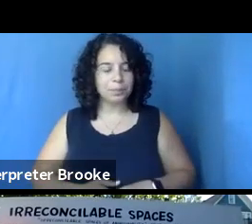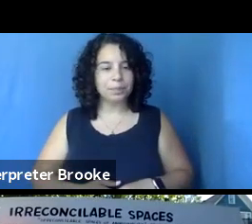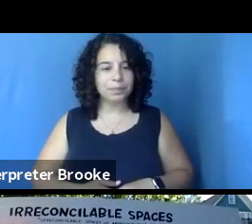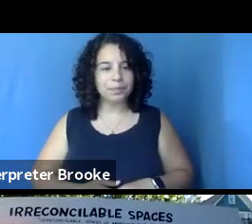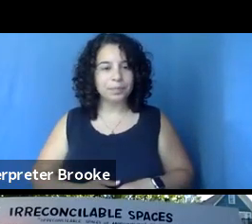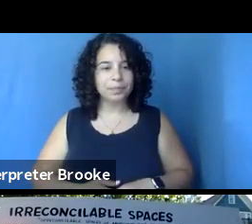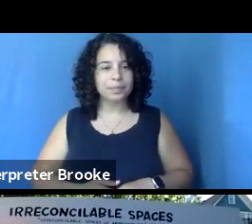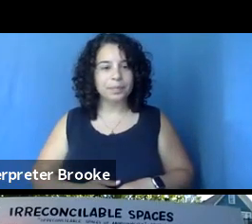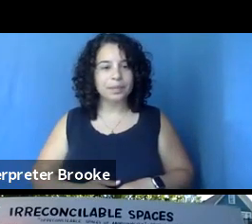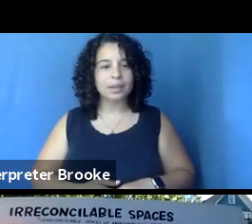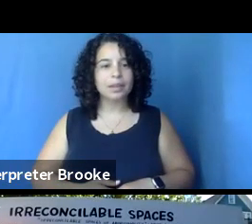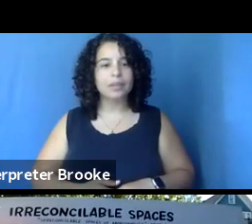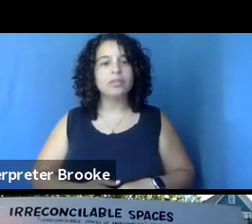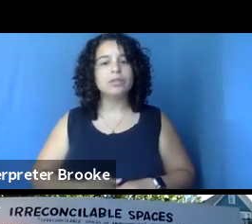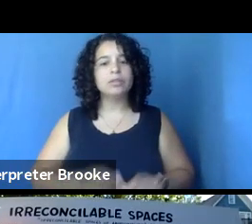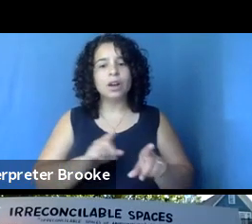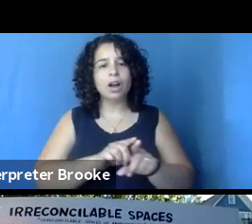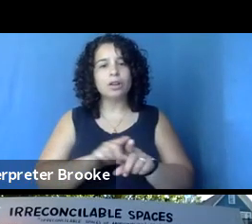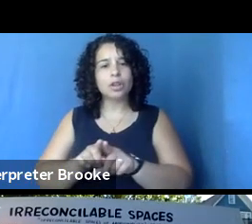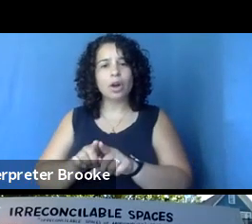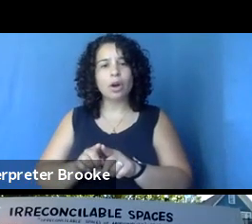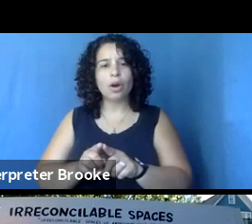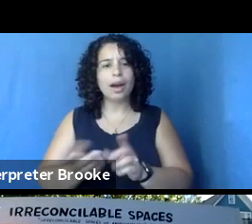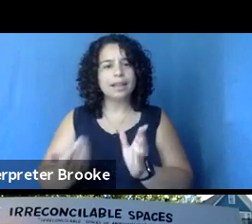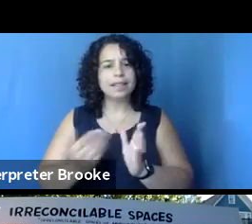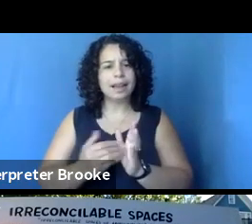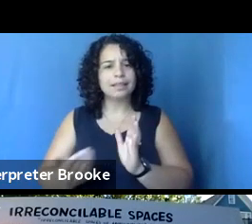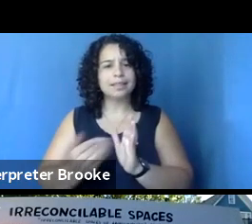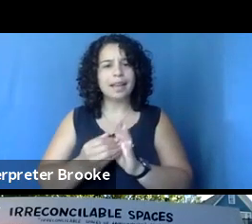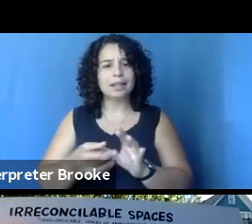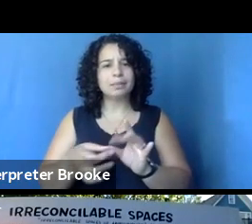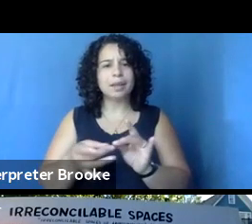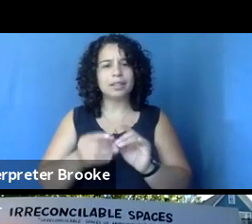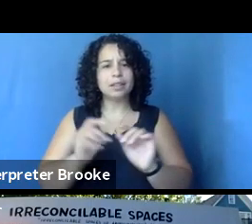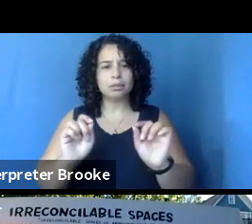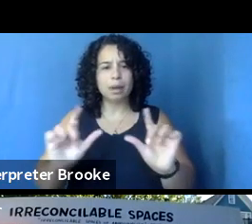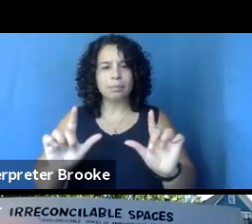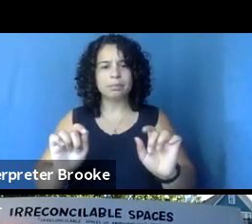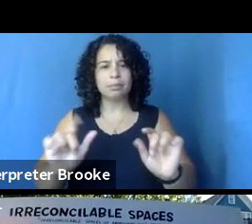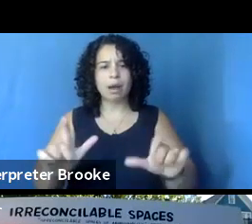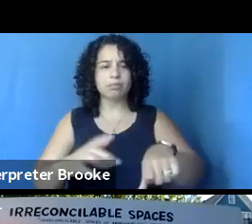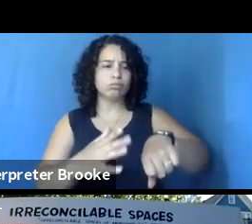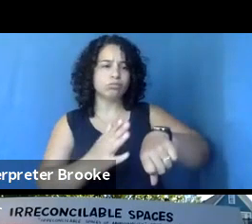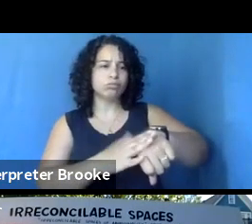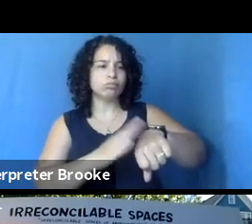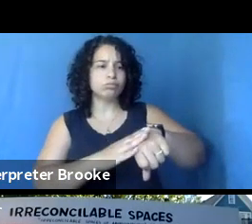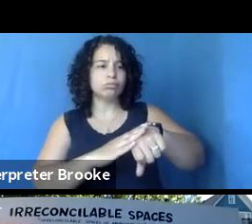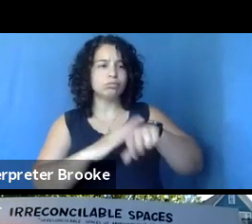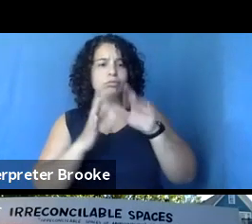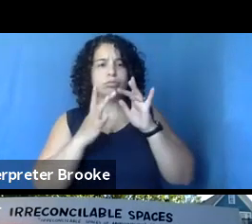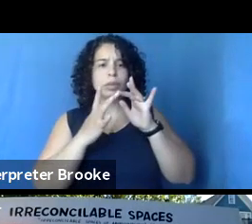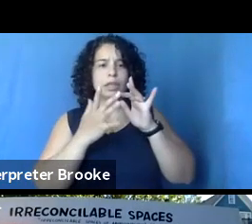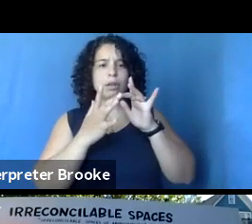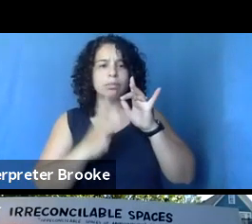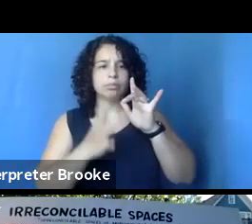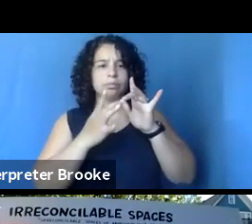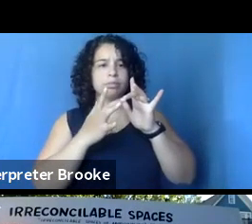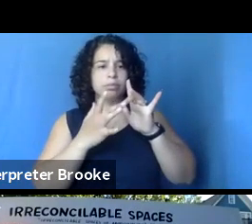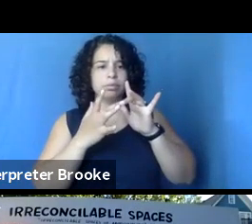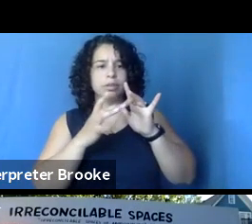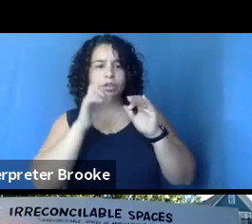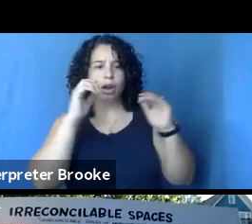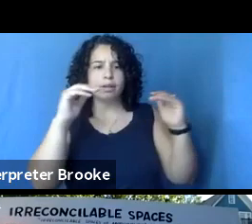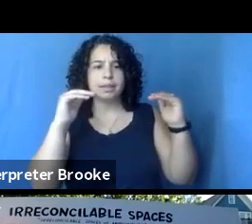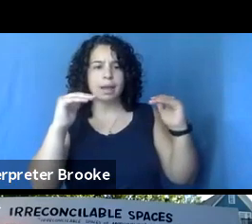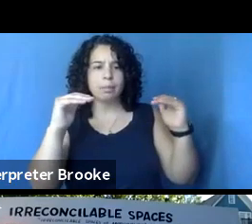I also keep getting a notice that my internet connection is unstable. So just gonna work with that, whatever that means.